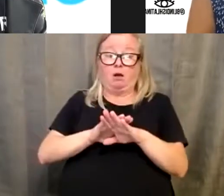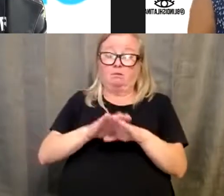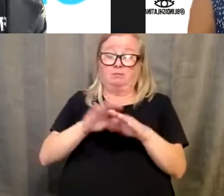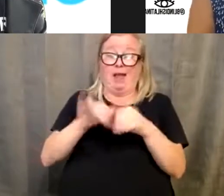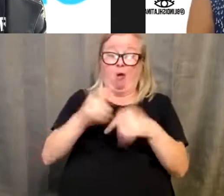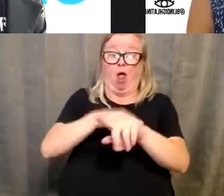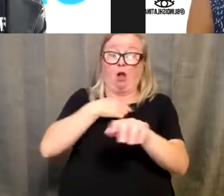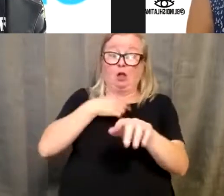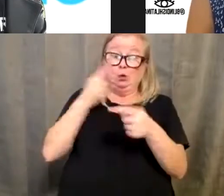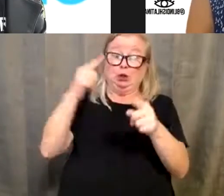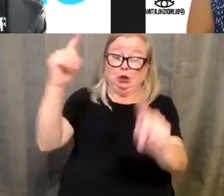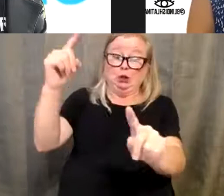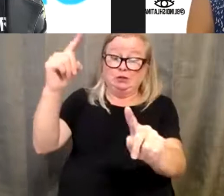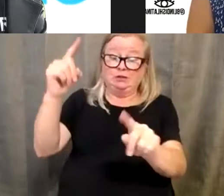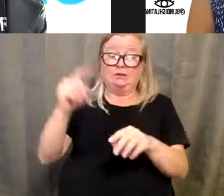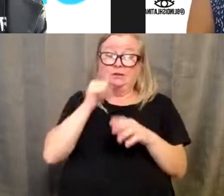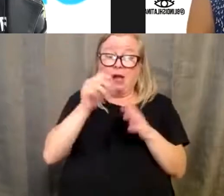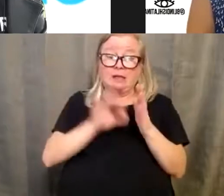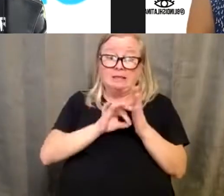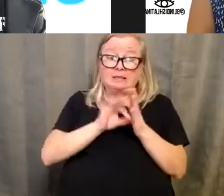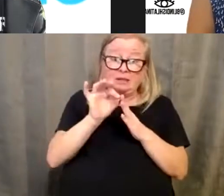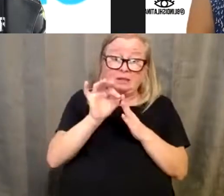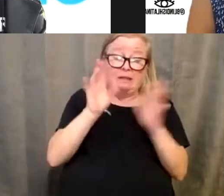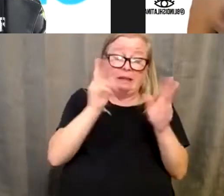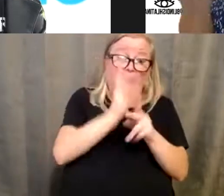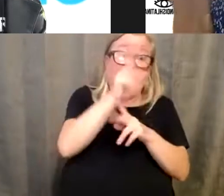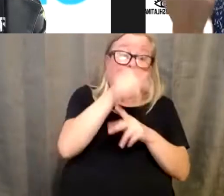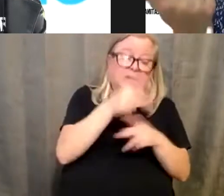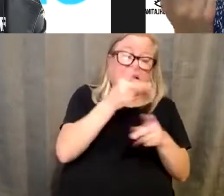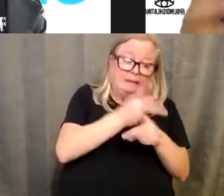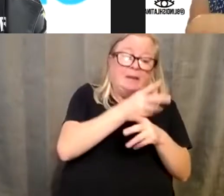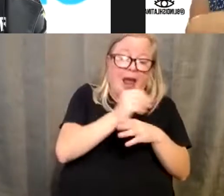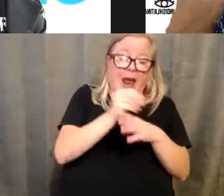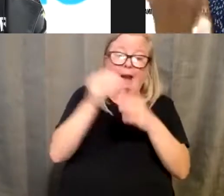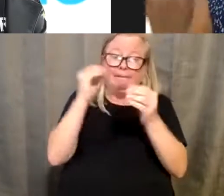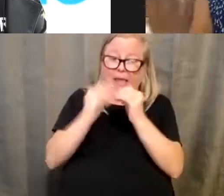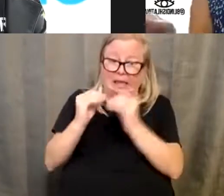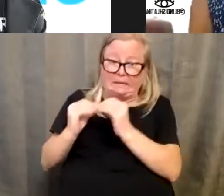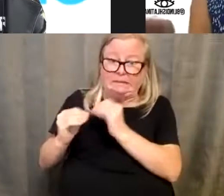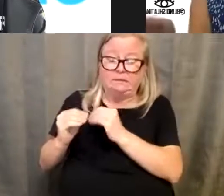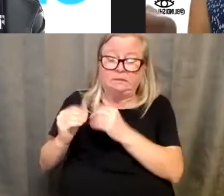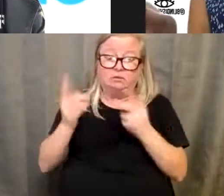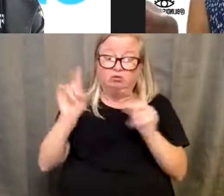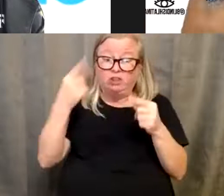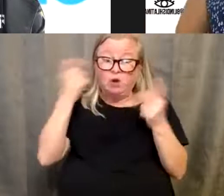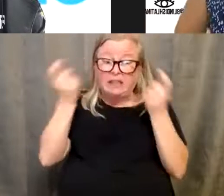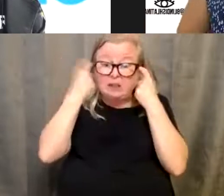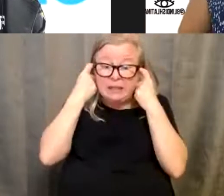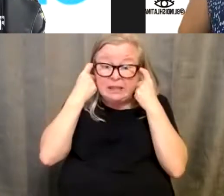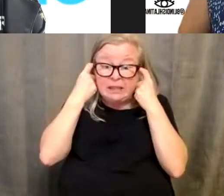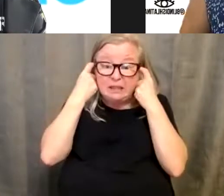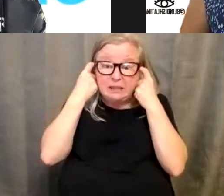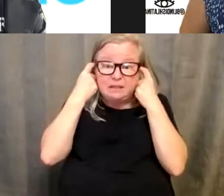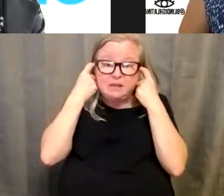even counting the upkeep and the maintenance. And that's just for hearing aids. So you don't know all the expenses